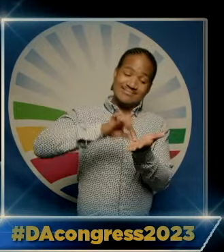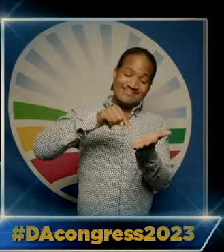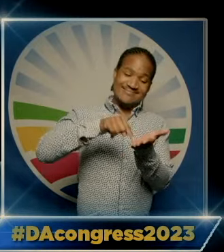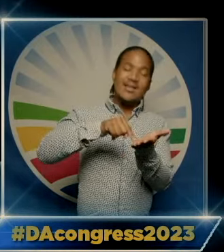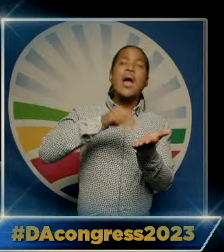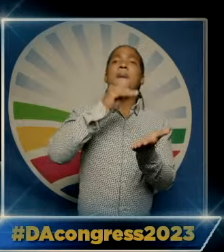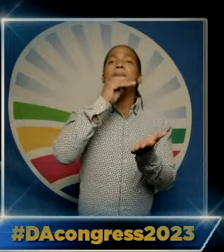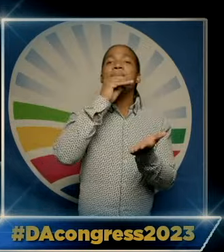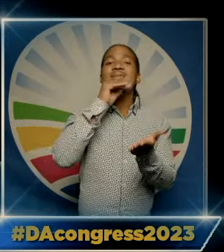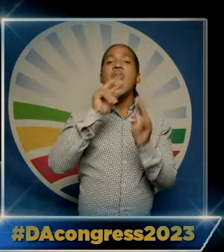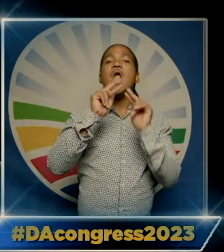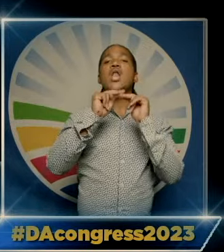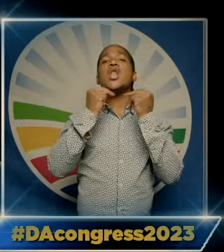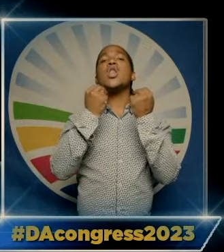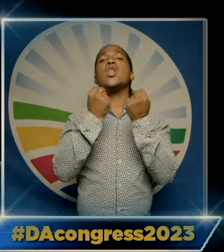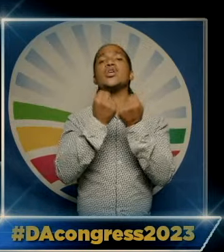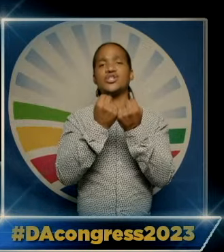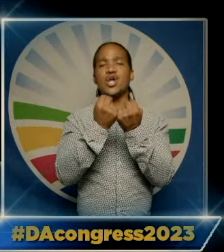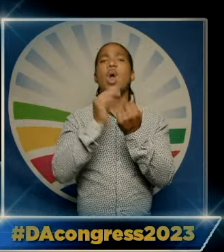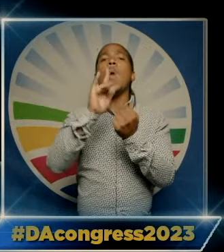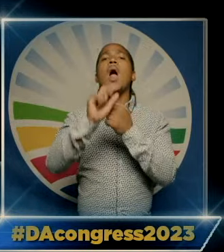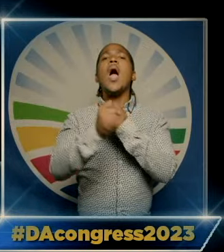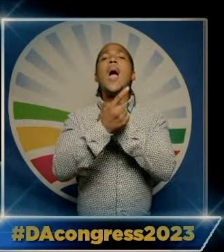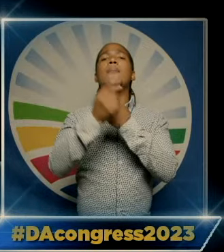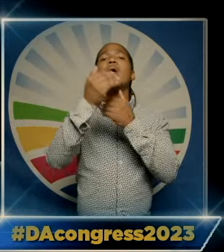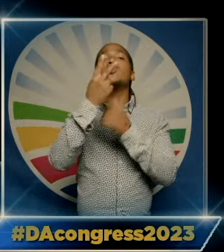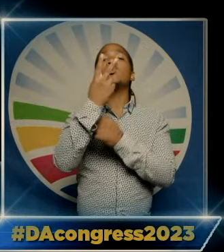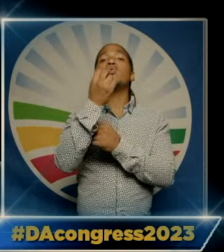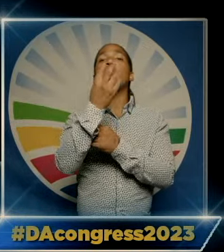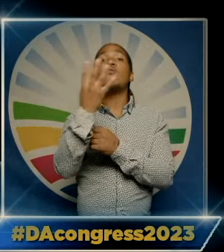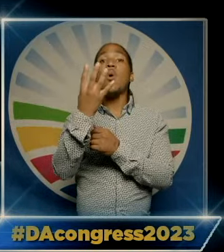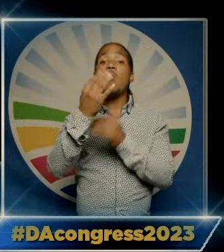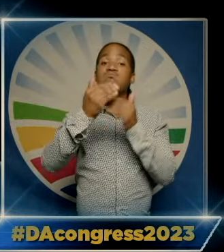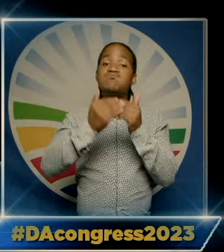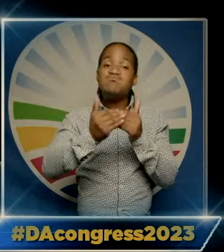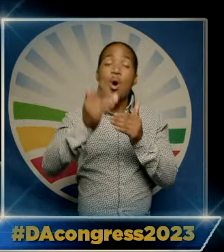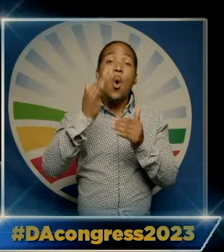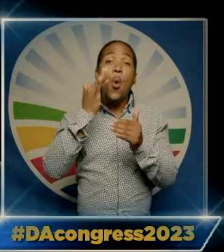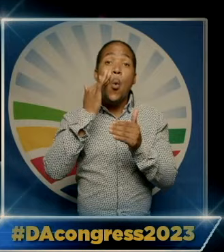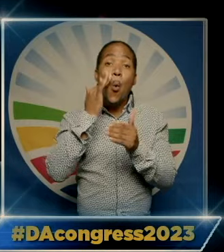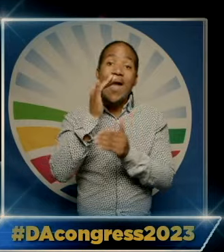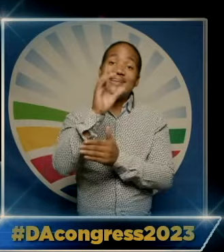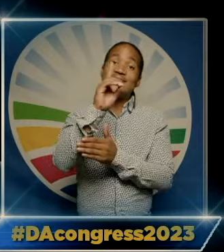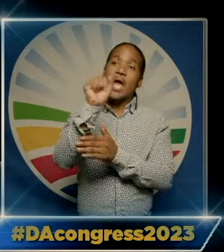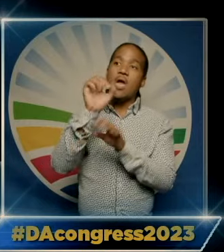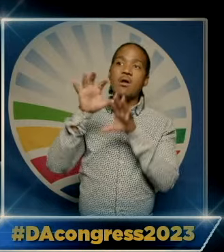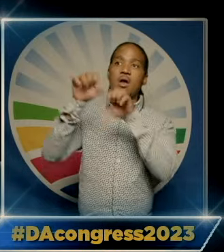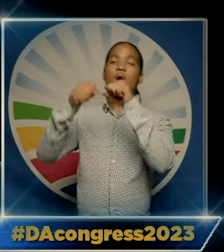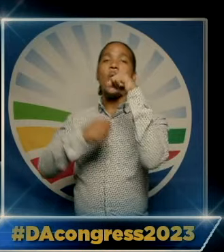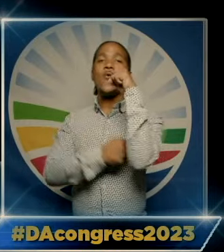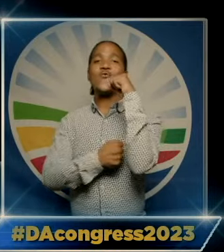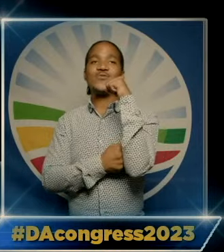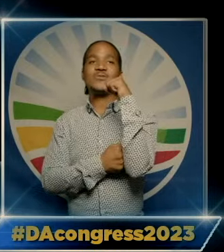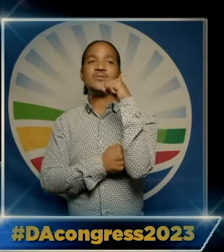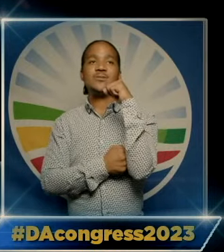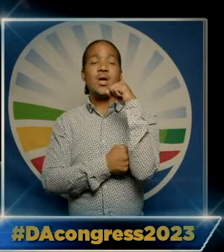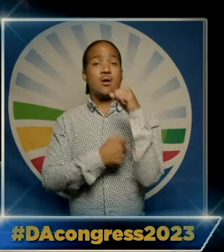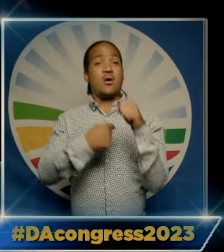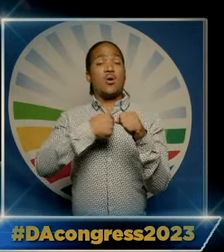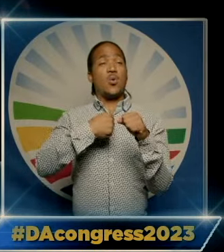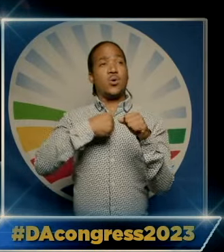intent that will implement post-2024 when the DA enters the union buildings. Our intent has never been